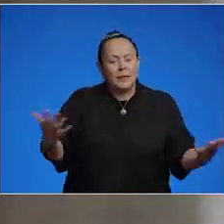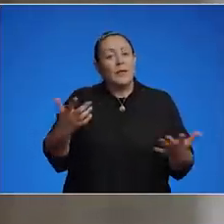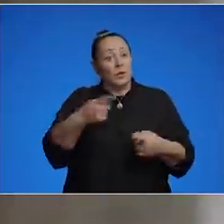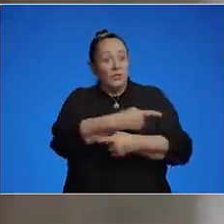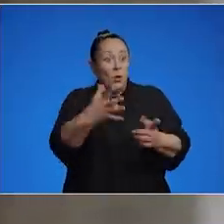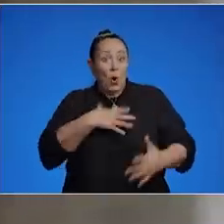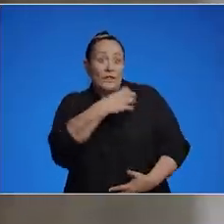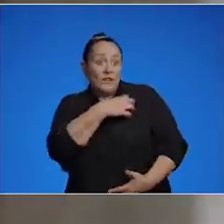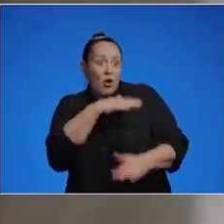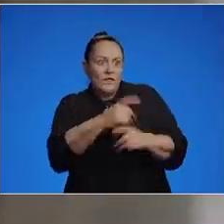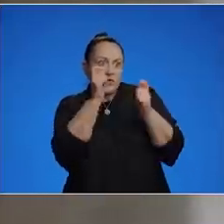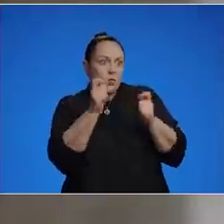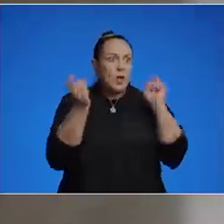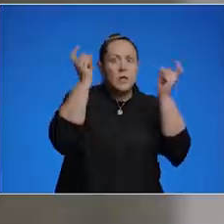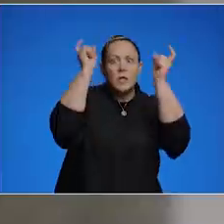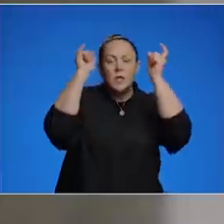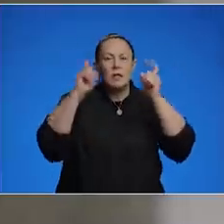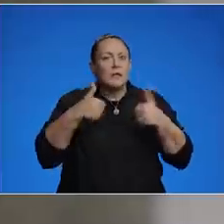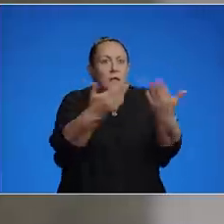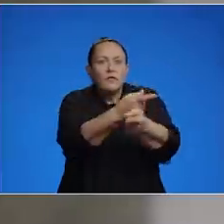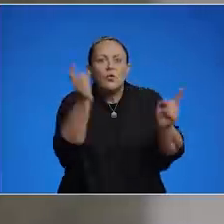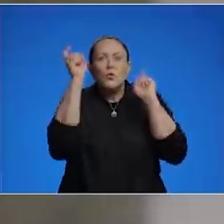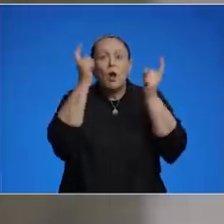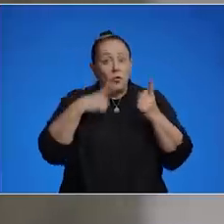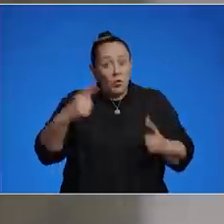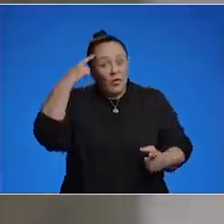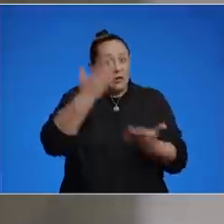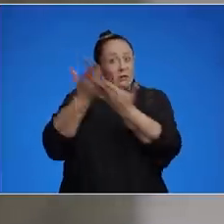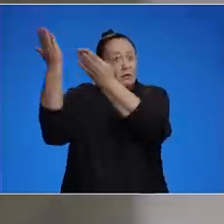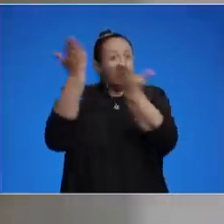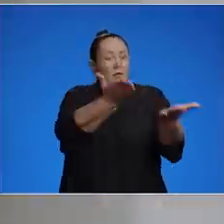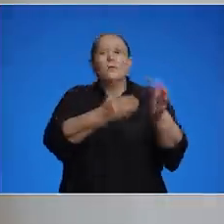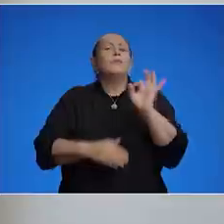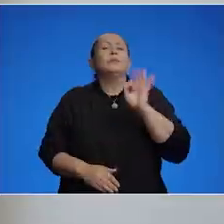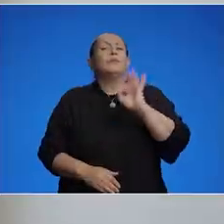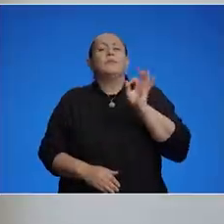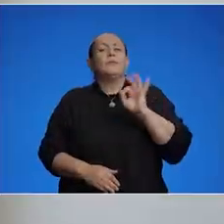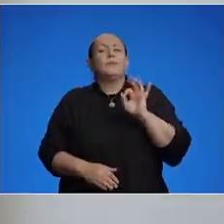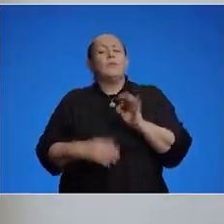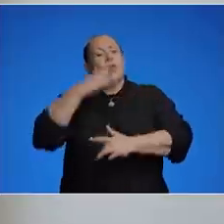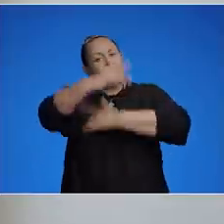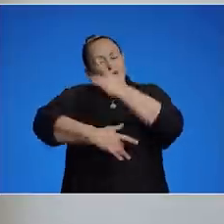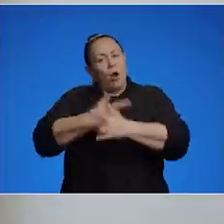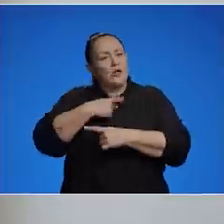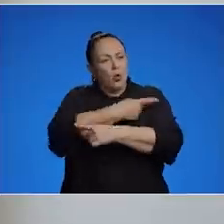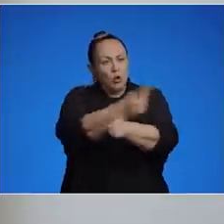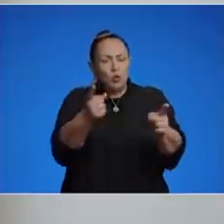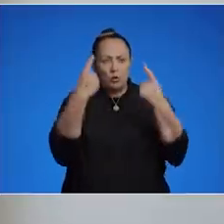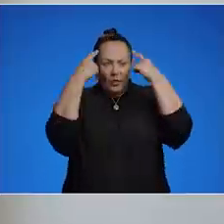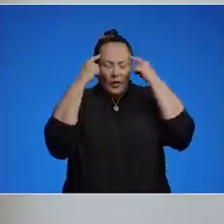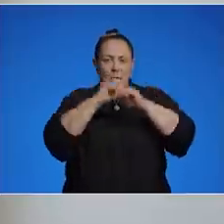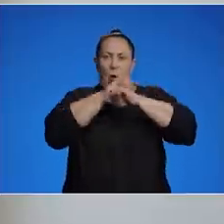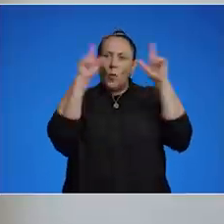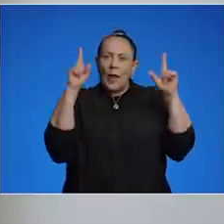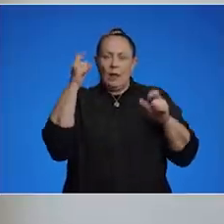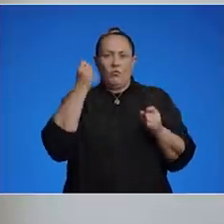because He wants us to be filled with fear, to be anxious, to be worried in some way? No. But because He wants us to be